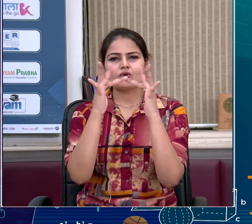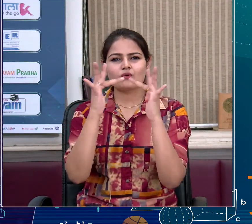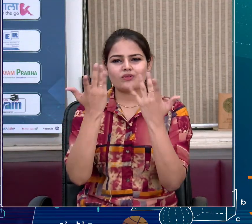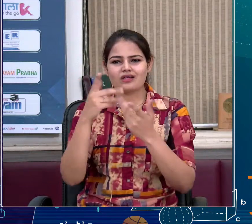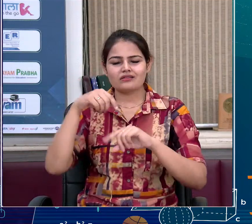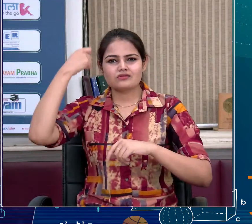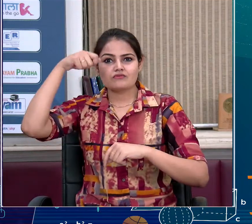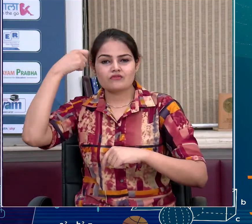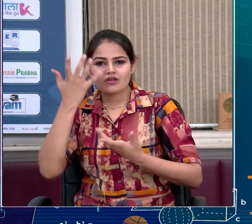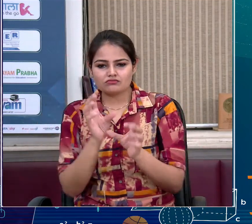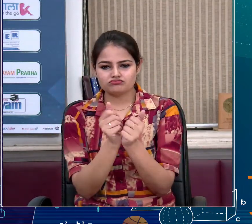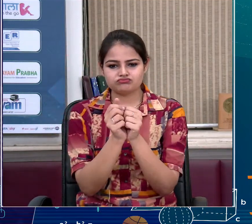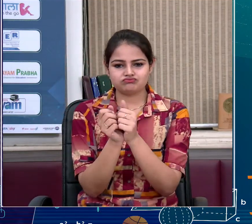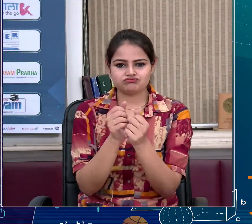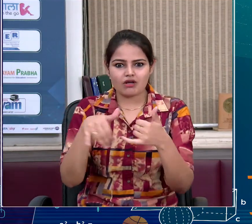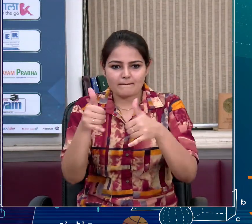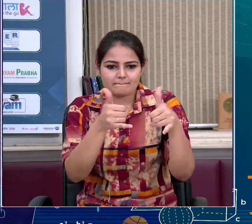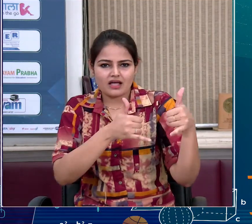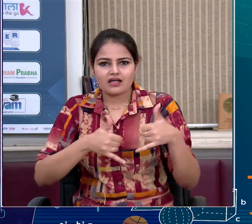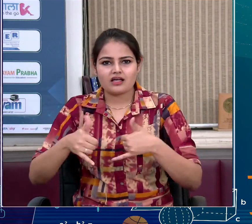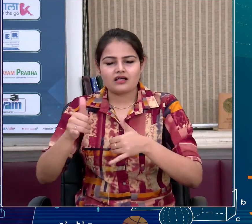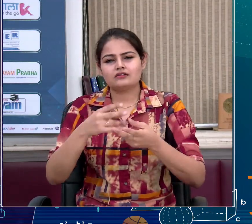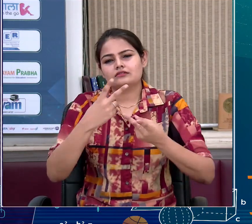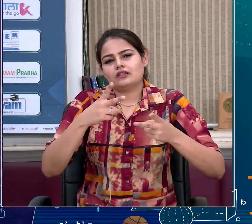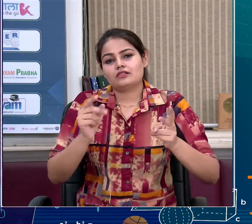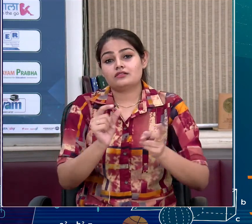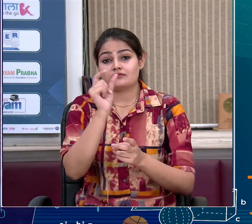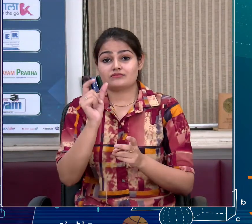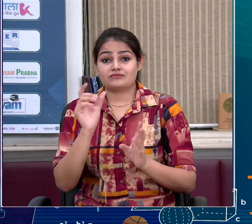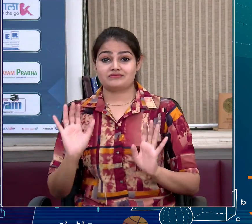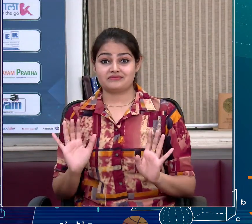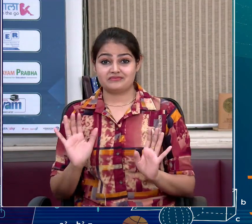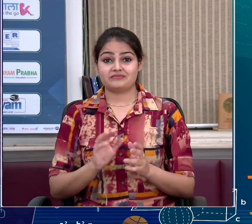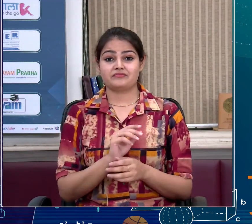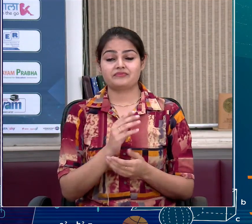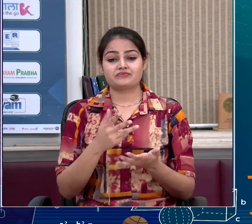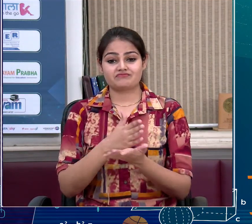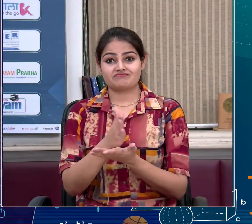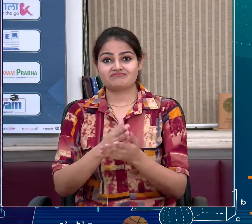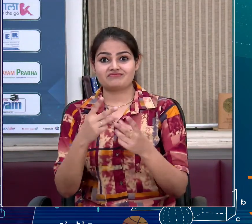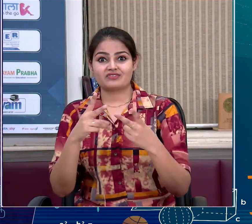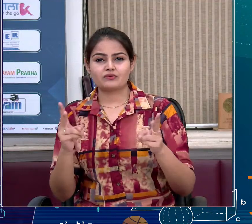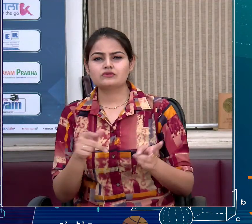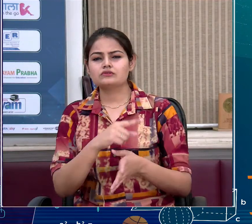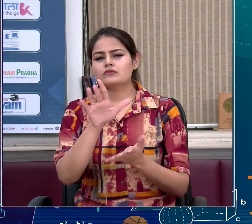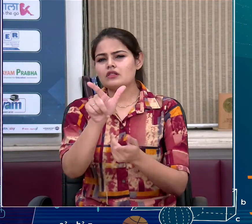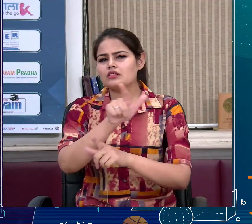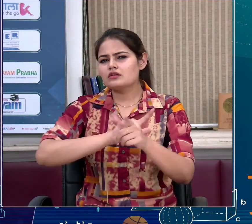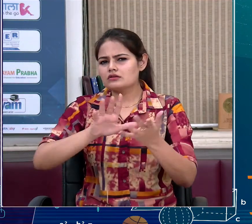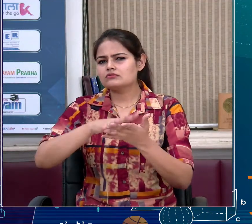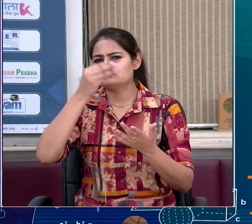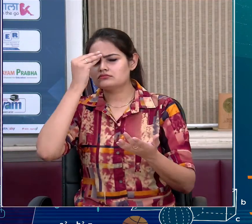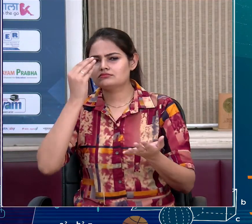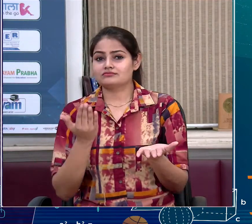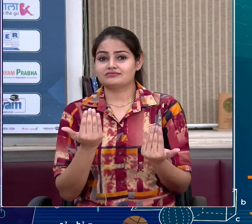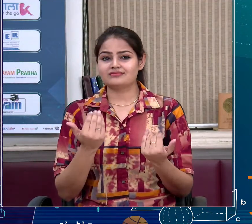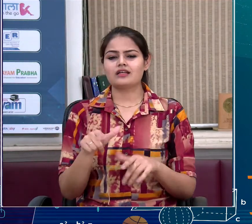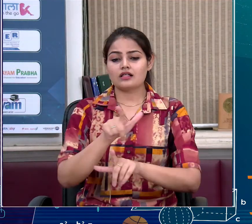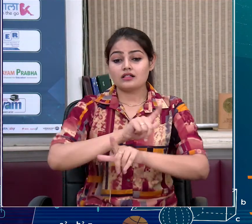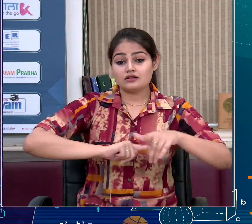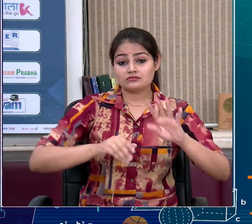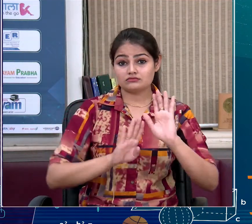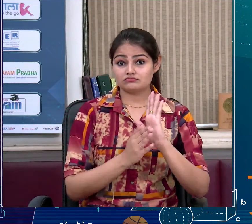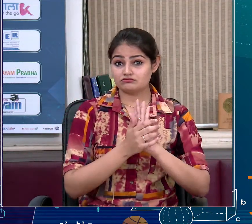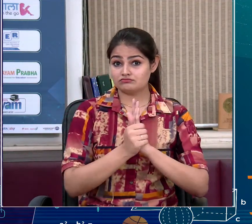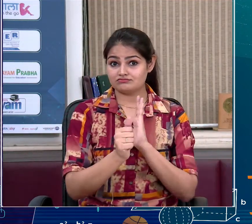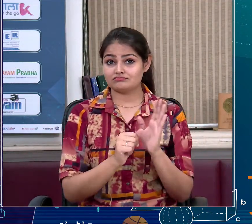and everything. So this is also one way of engaging. And language skills also, if I'm just adding a little more. So there